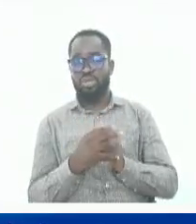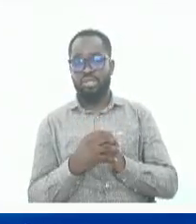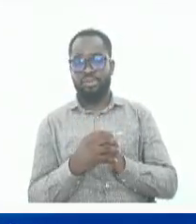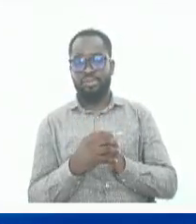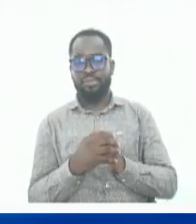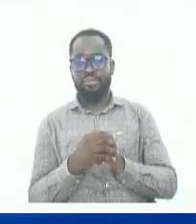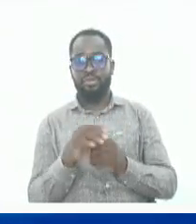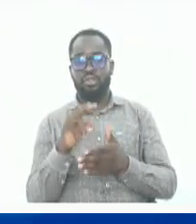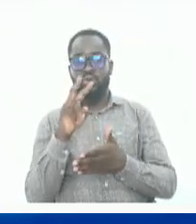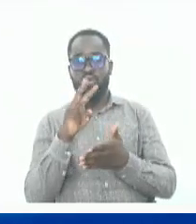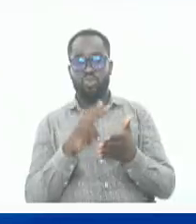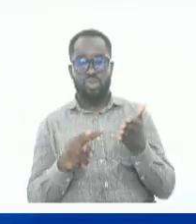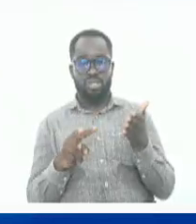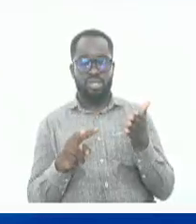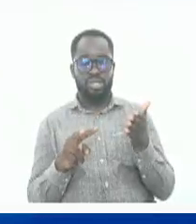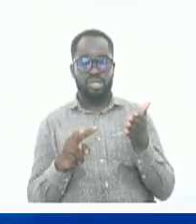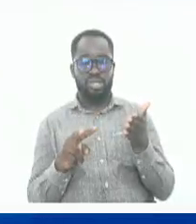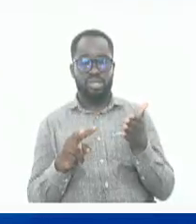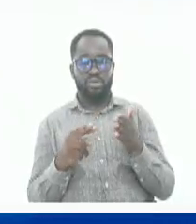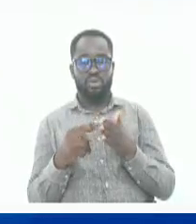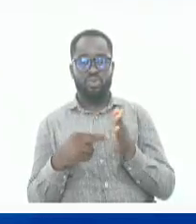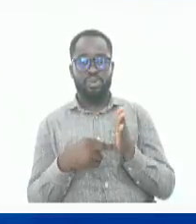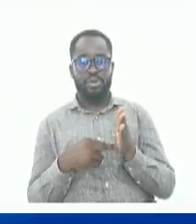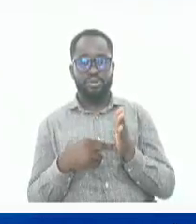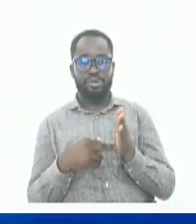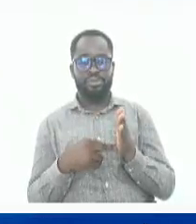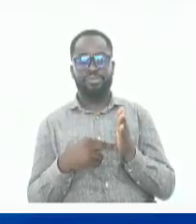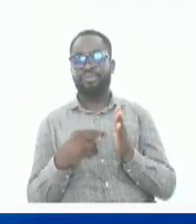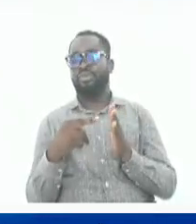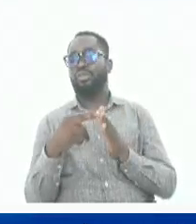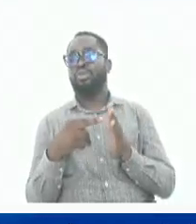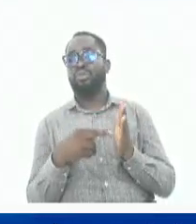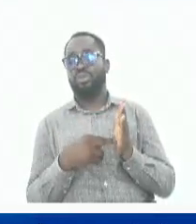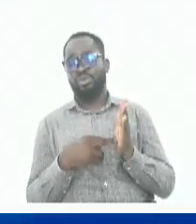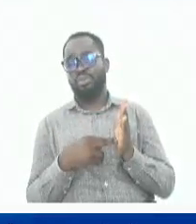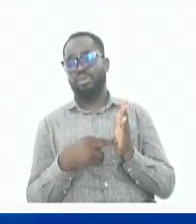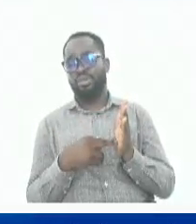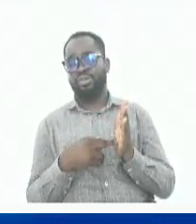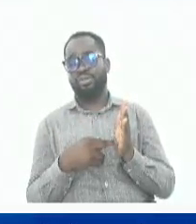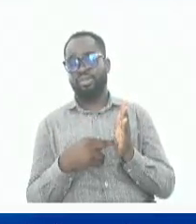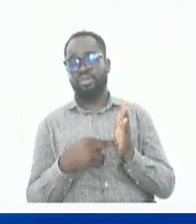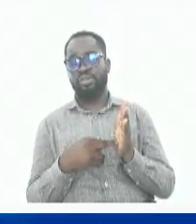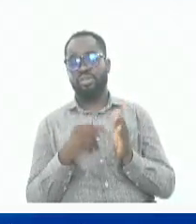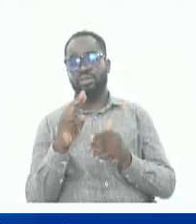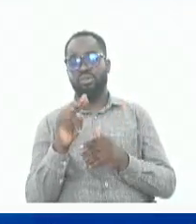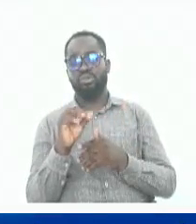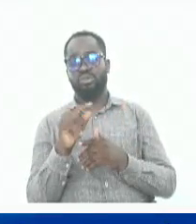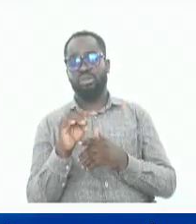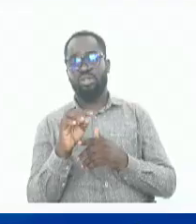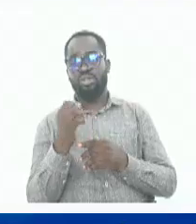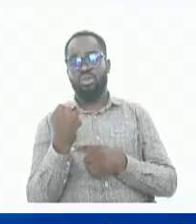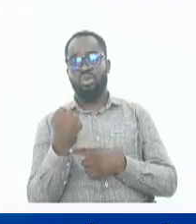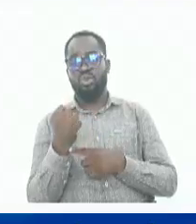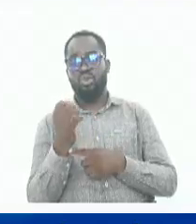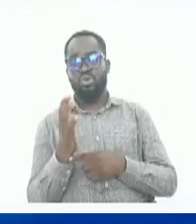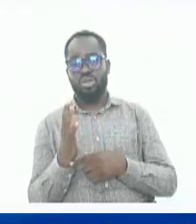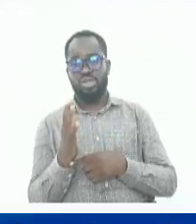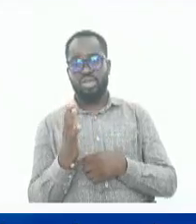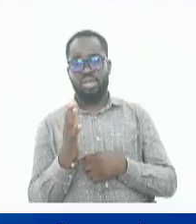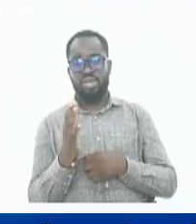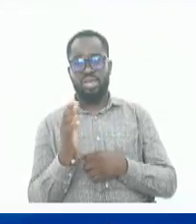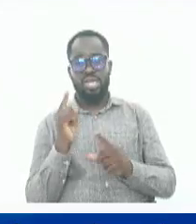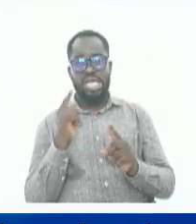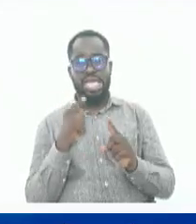I read the report of the trustee. Report of the trustee to the unit holders of